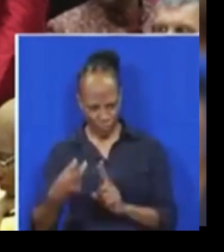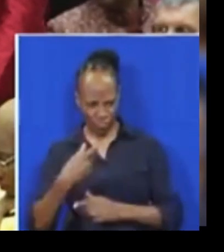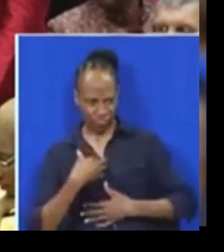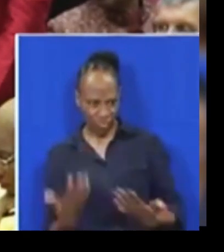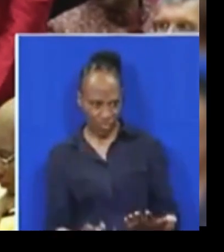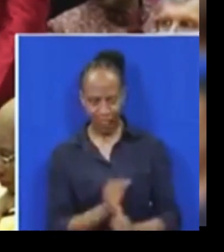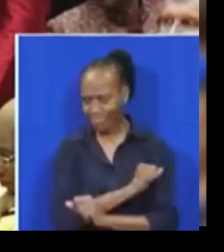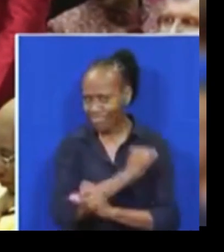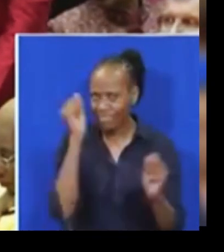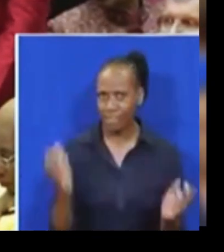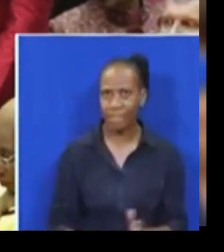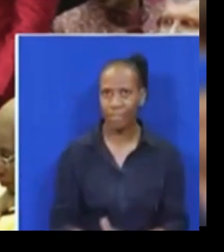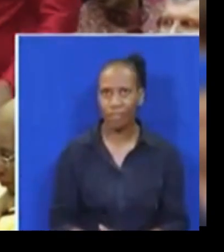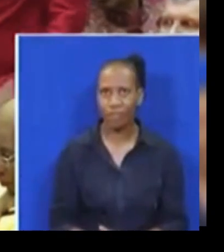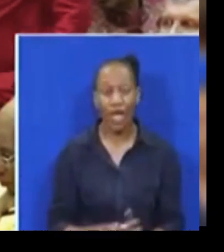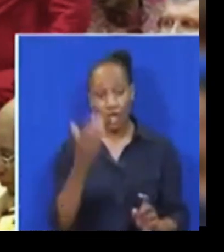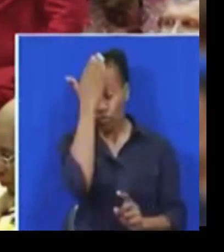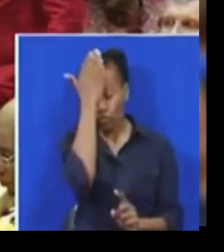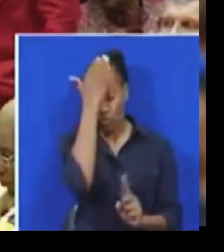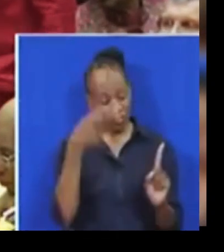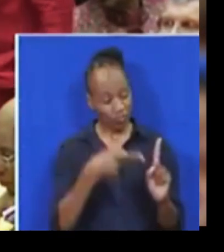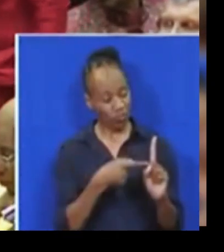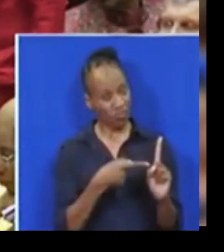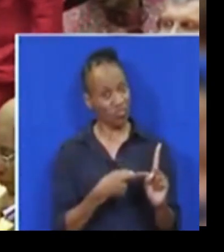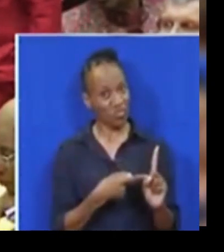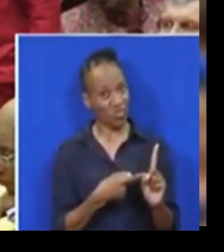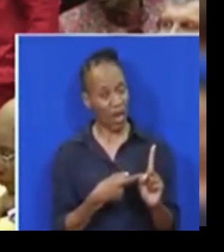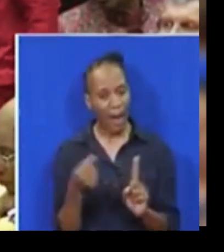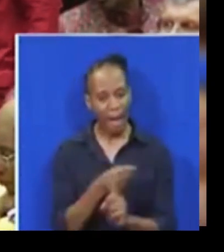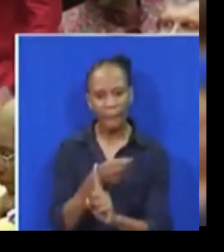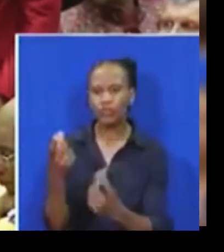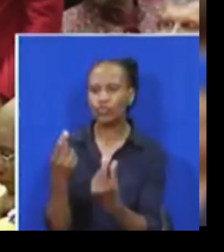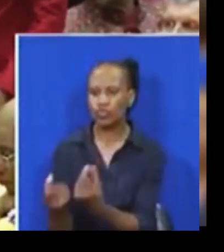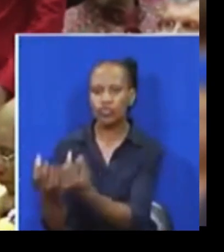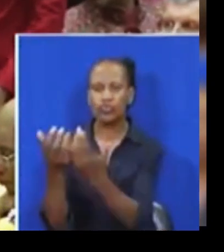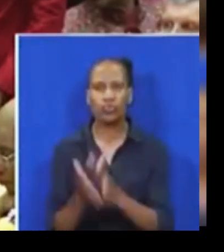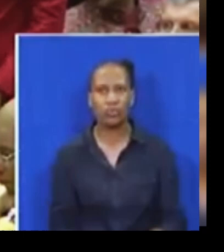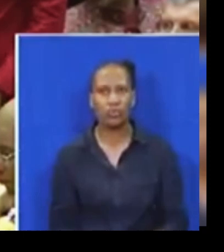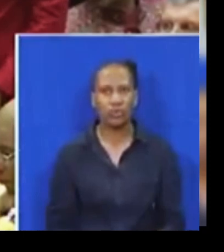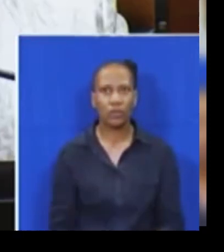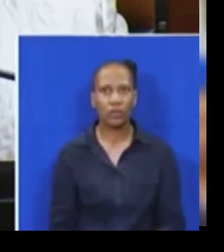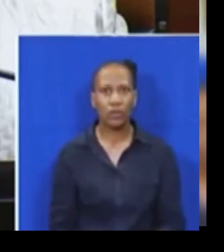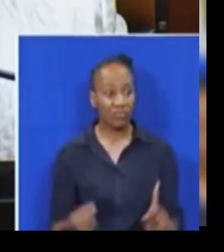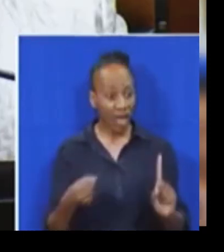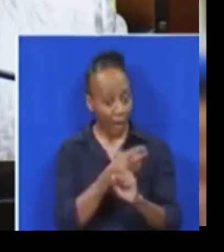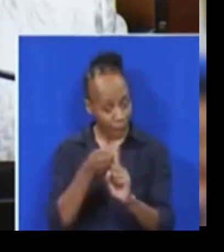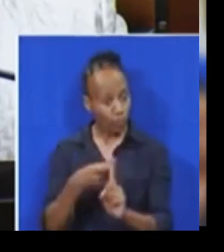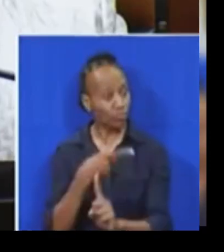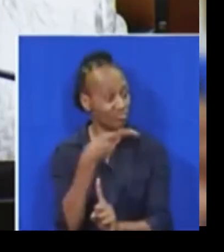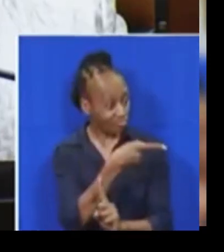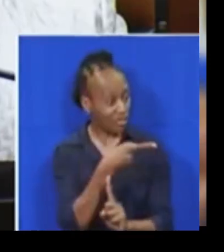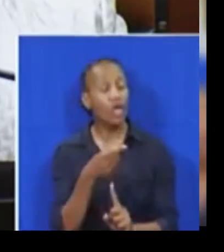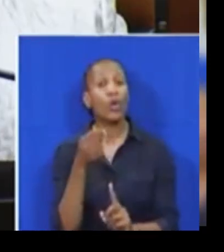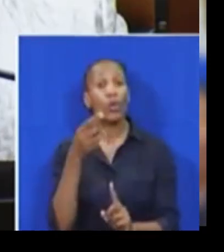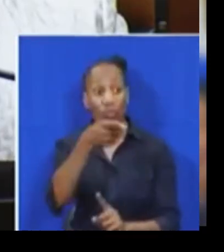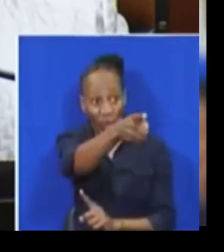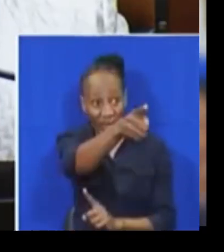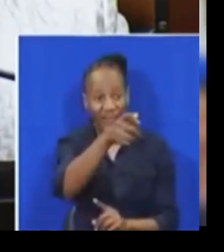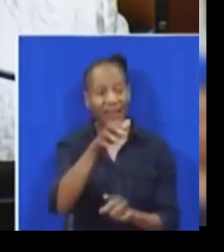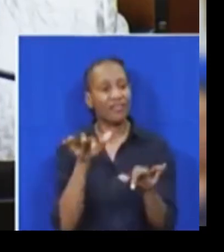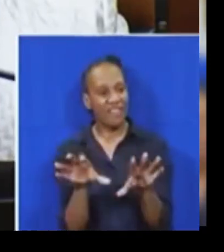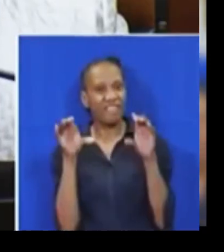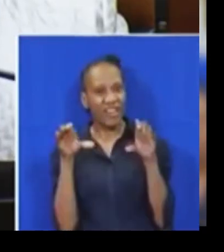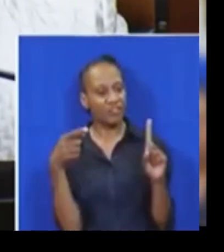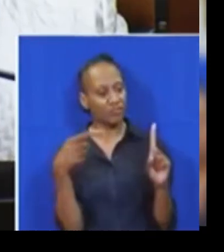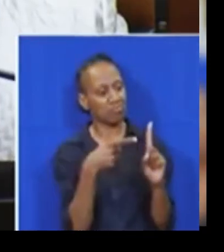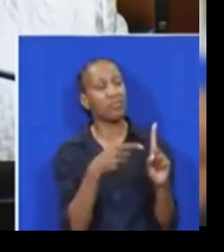going to allow abused you by Zuma. to abuse us the whole night. No, we are abused by Zuma. You are scared of Zuma. He used you,